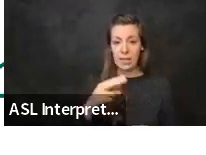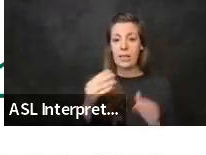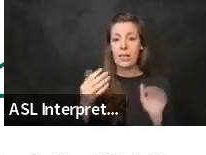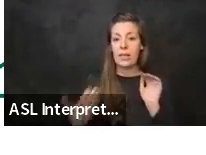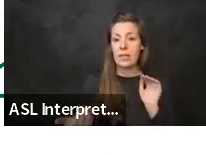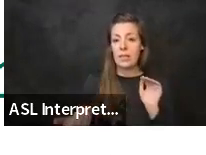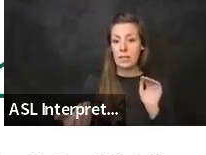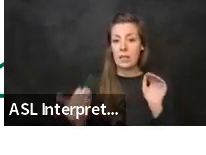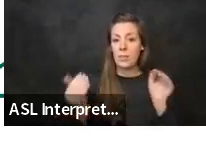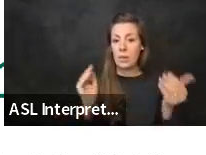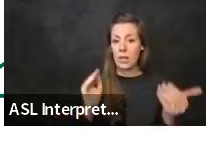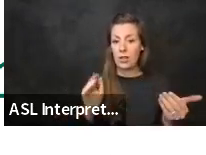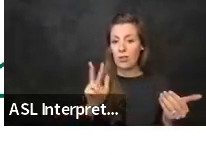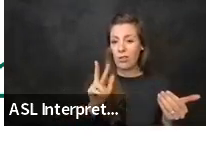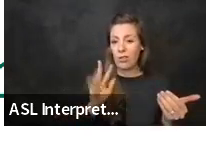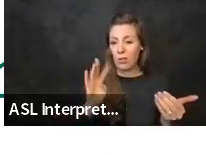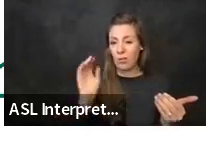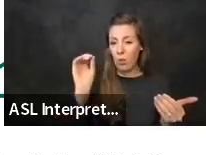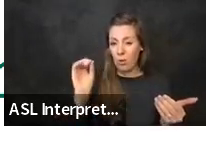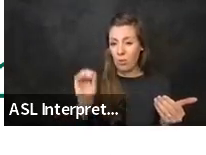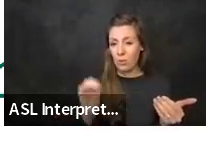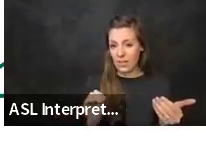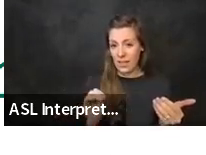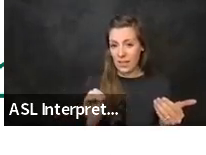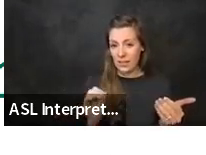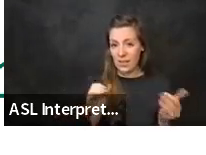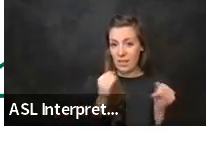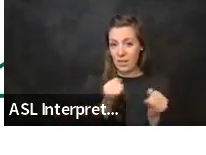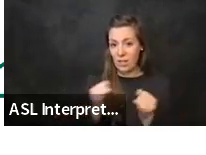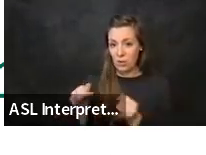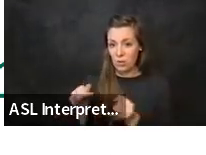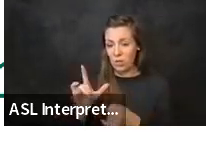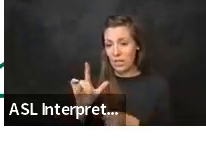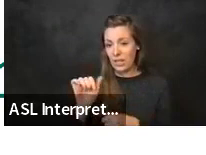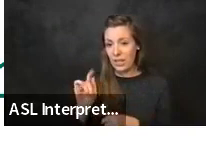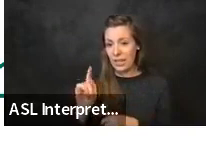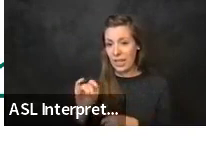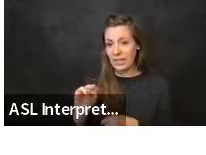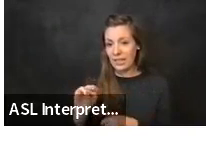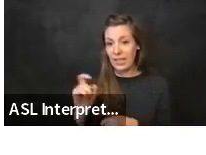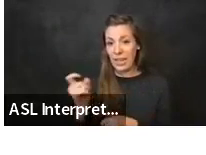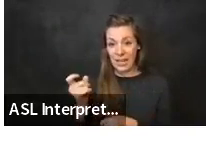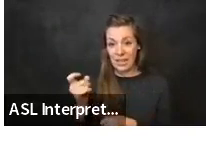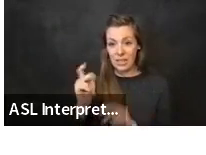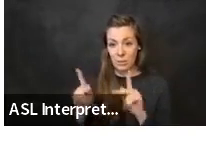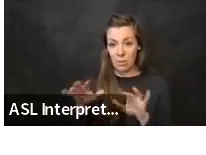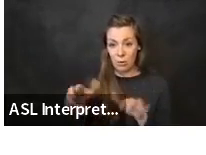to 34% of individuals in the Latinx population.